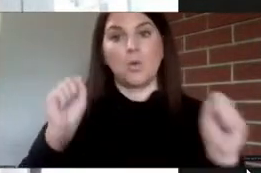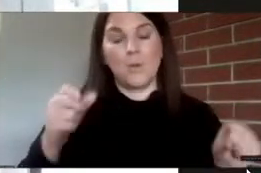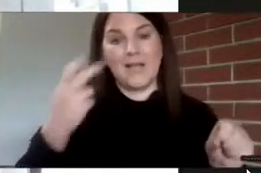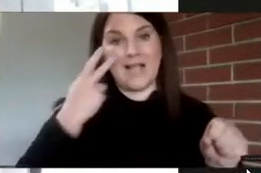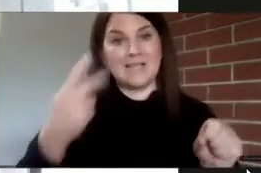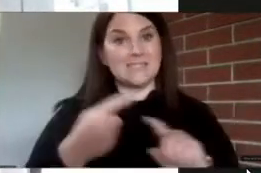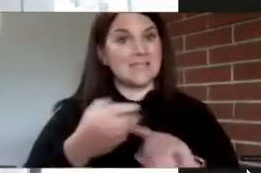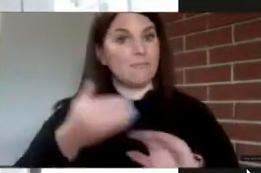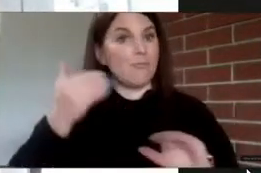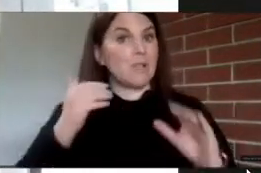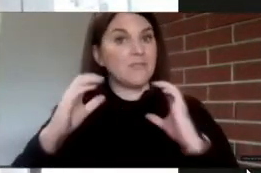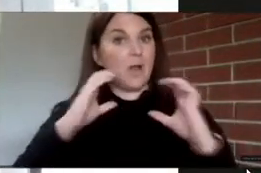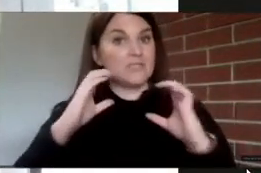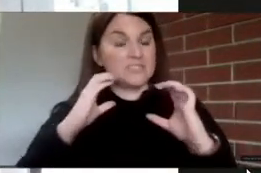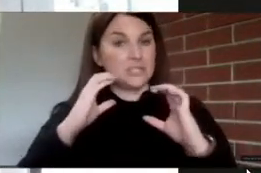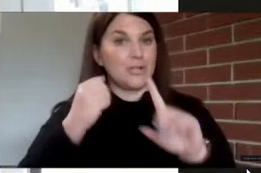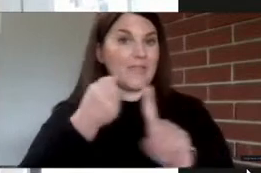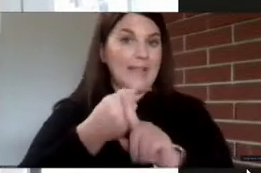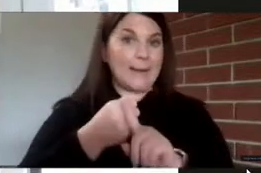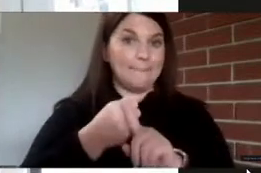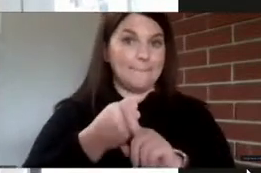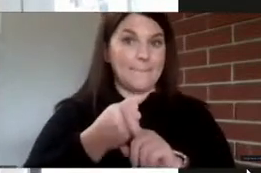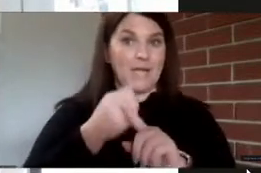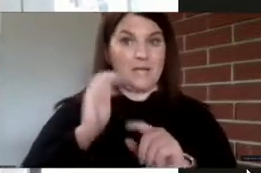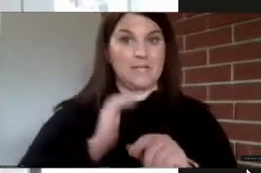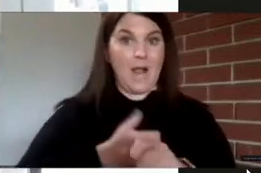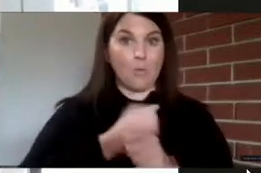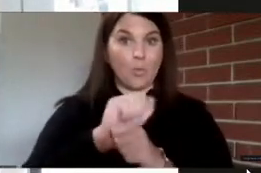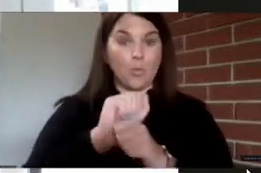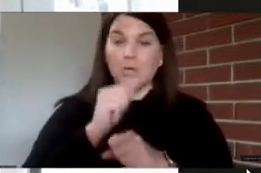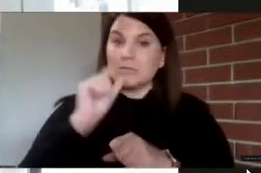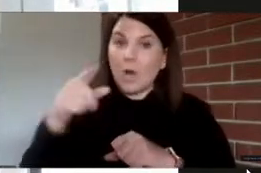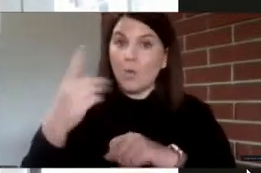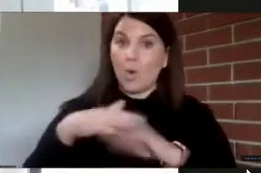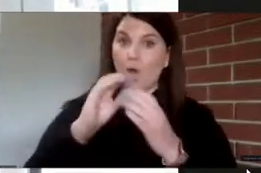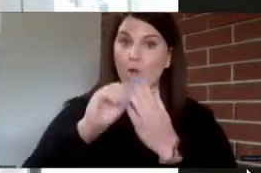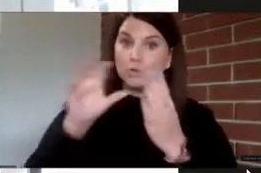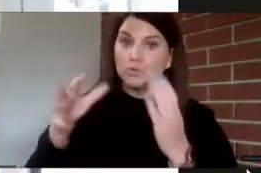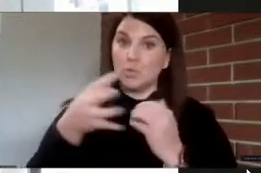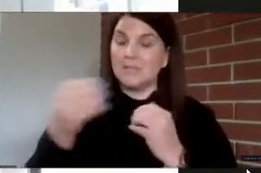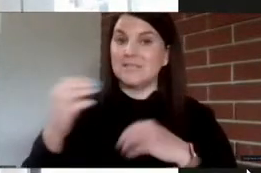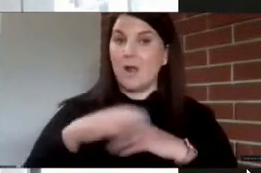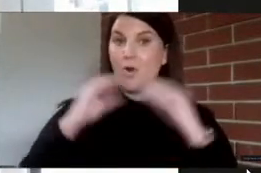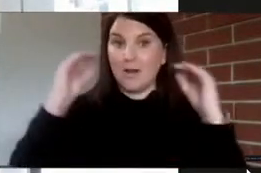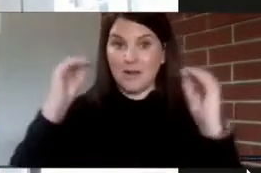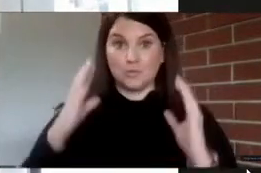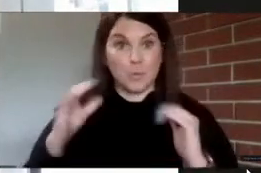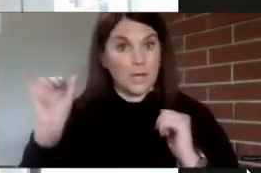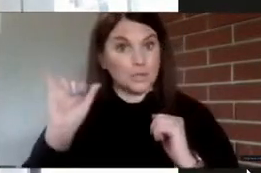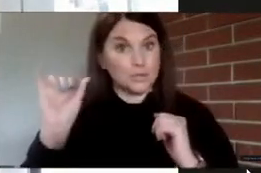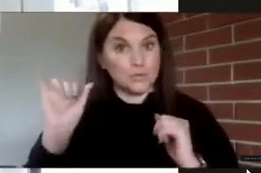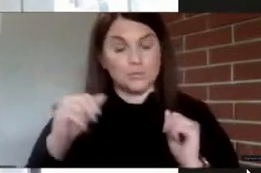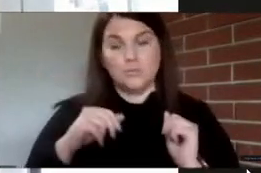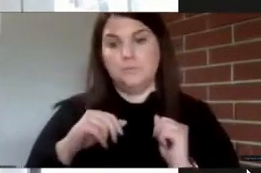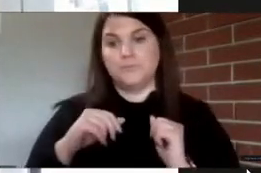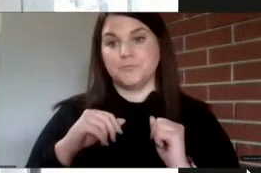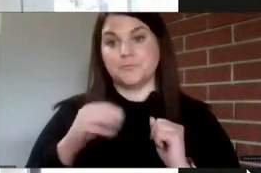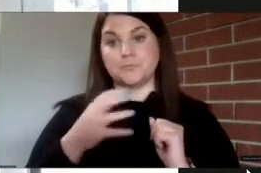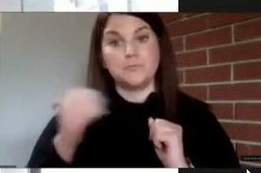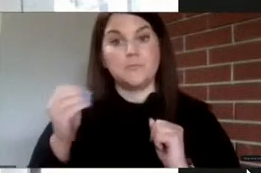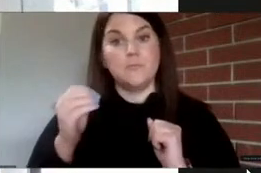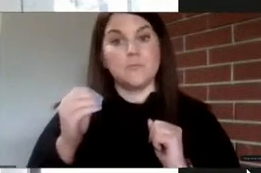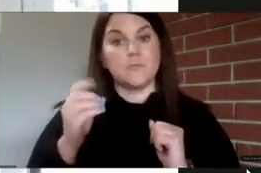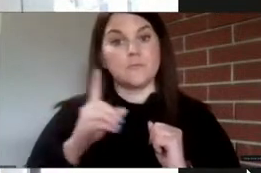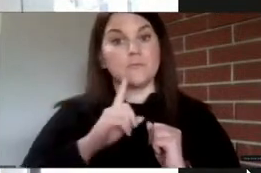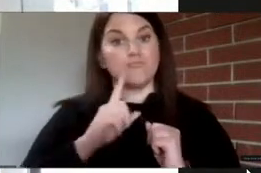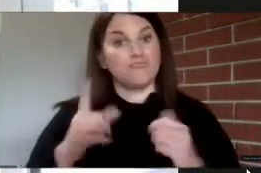previous conversation the impact that this work has, not only on students, but also on educators as well. And really excited to